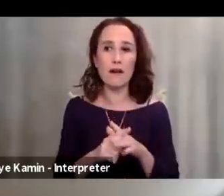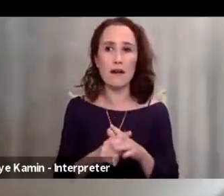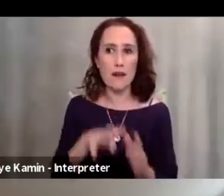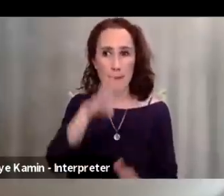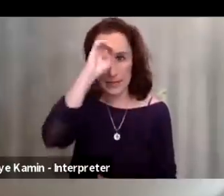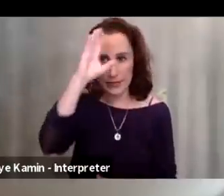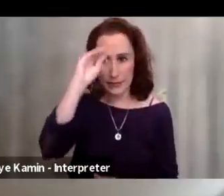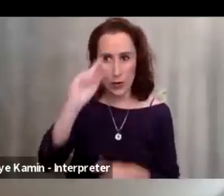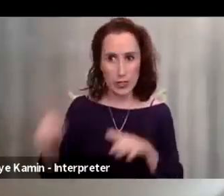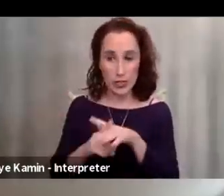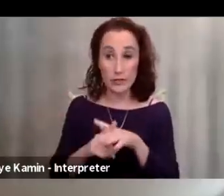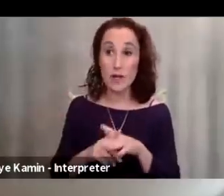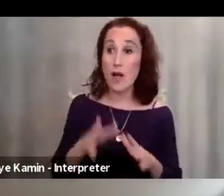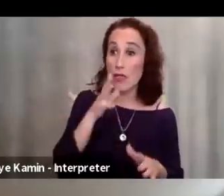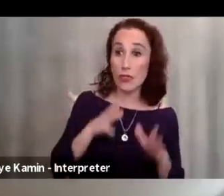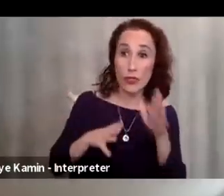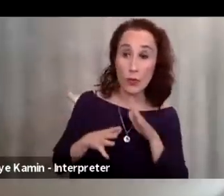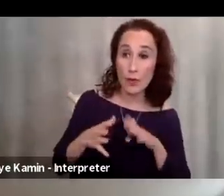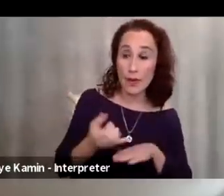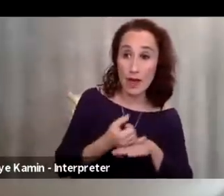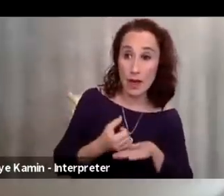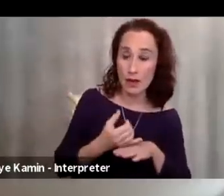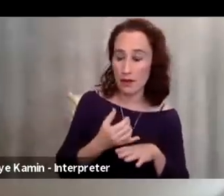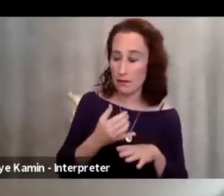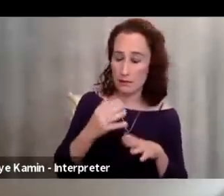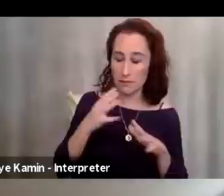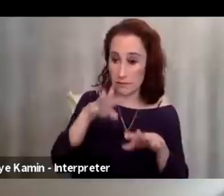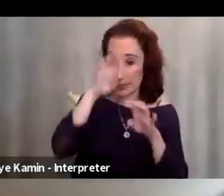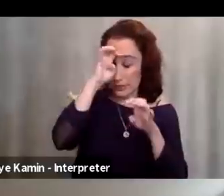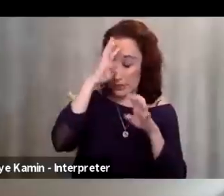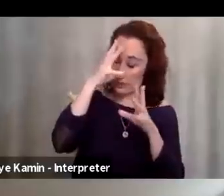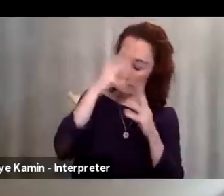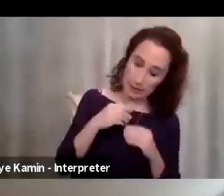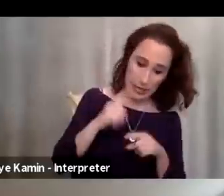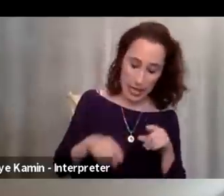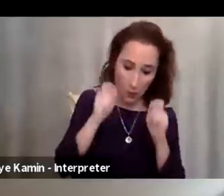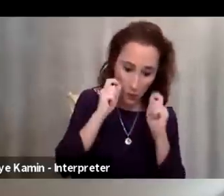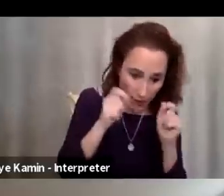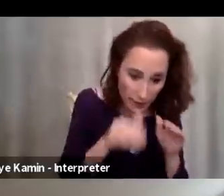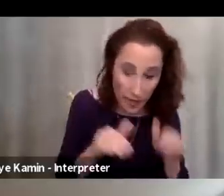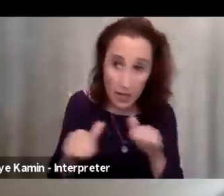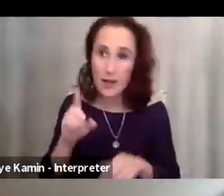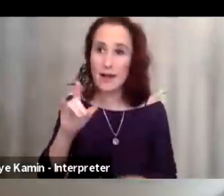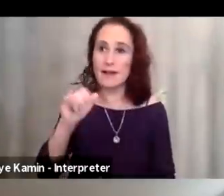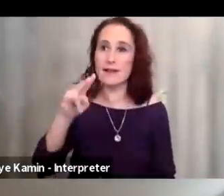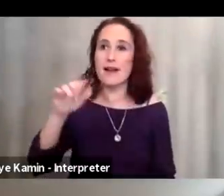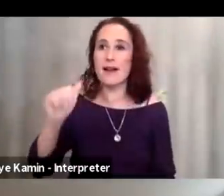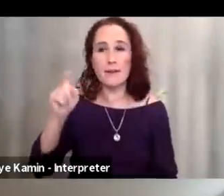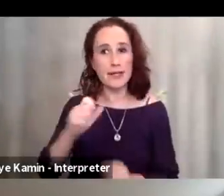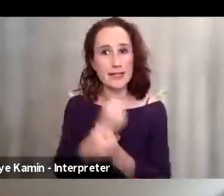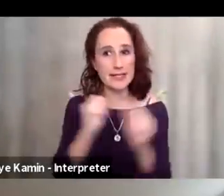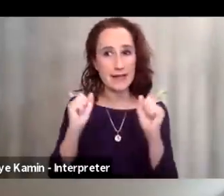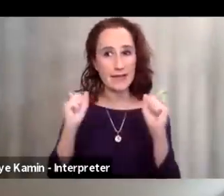up. The women on the island fall asleep mysteriously and can't be awoken, and it's up to Diana to save the day. So that's